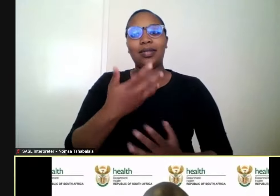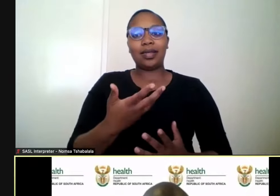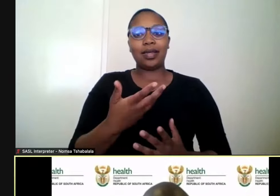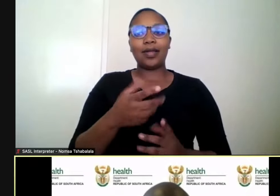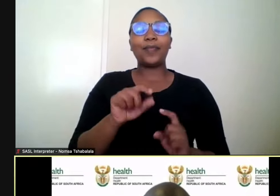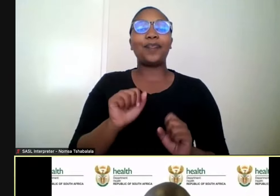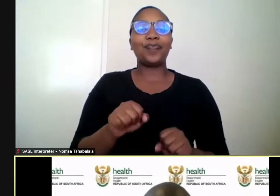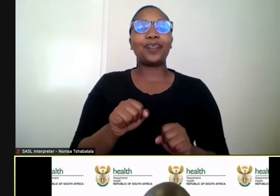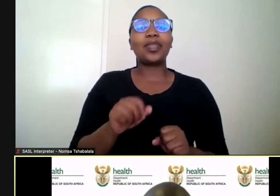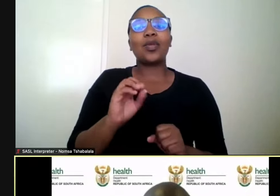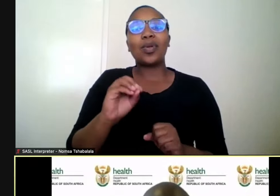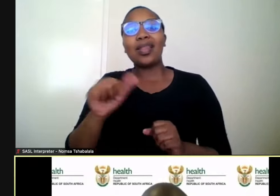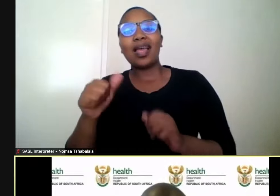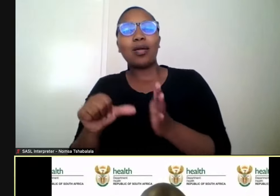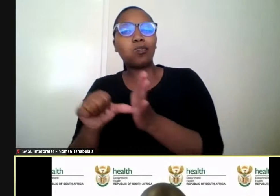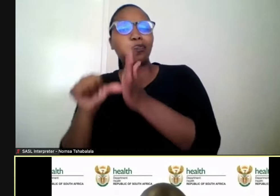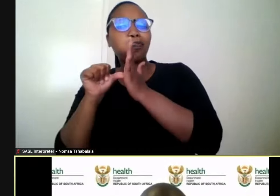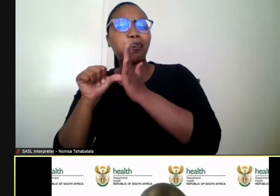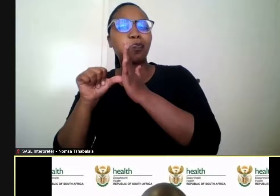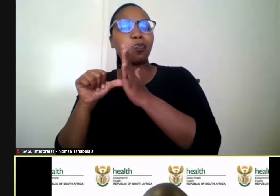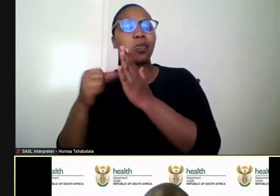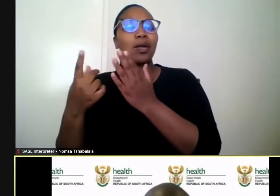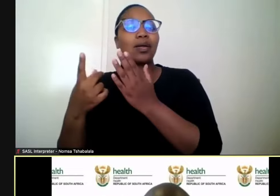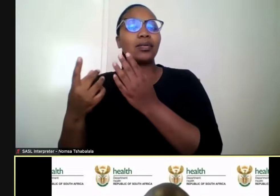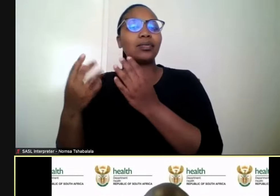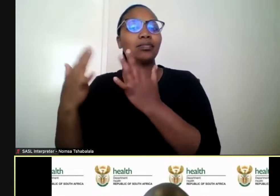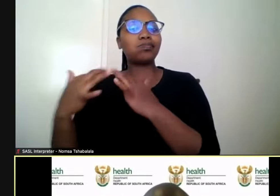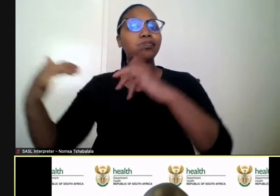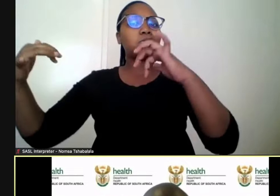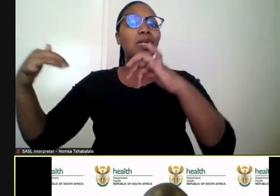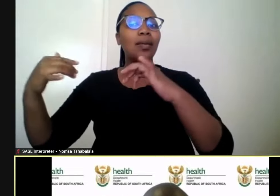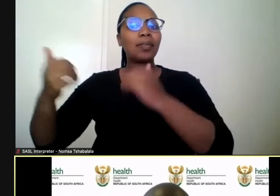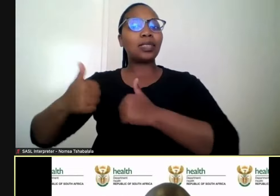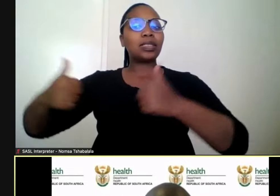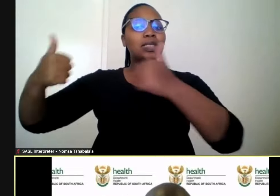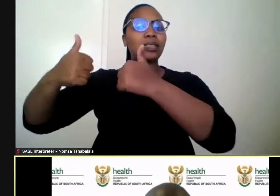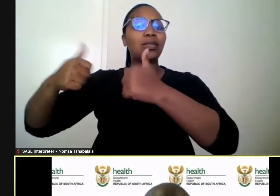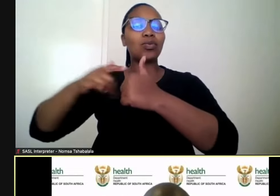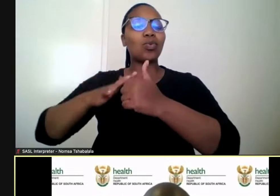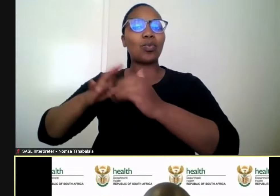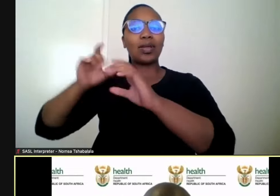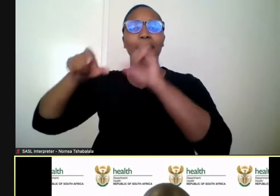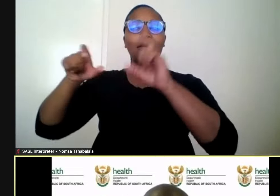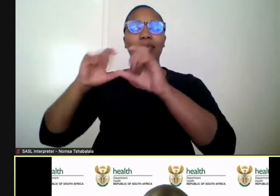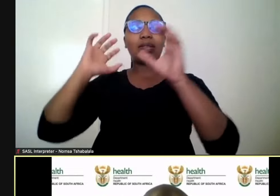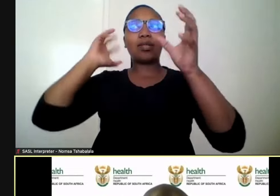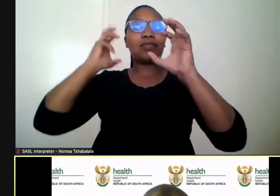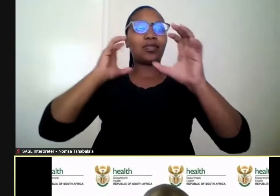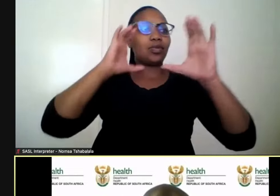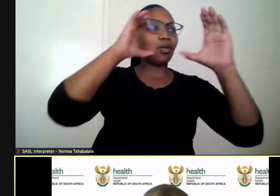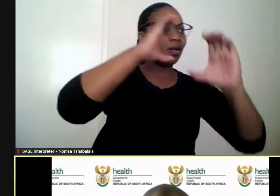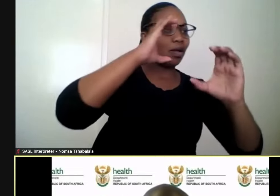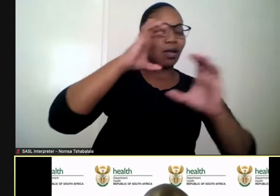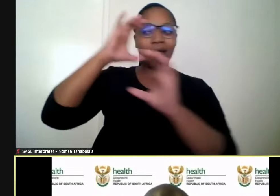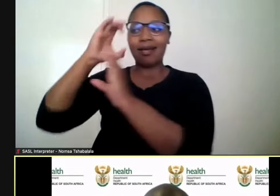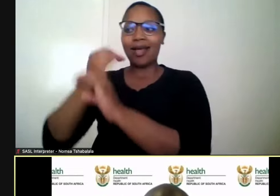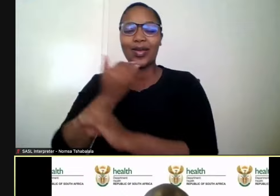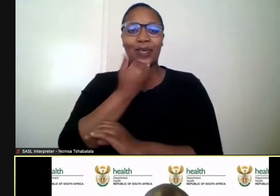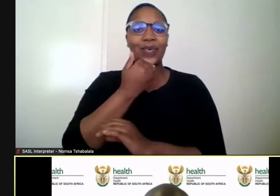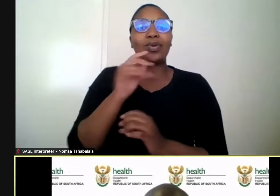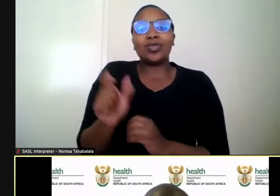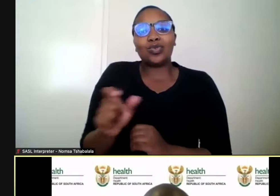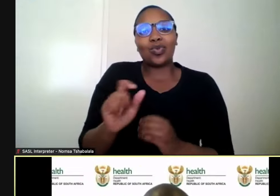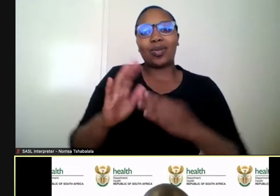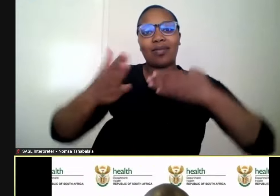important activity taking place in Parliament in order to avoid dividing the attention of the public and the media. We'll be closing. I'm going to hand